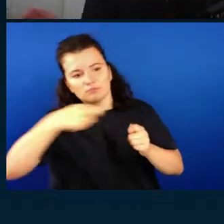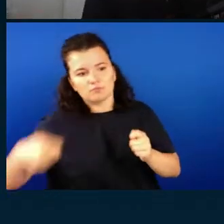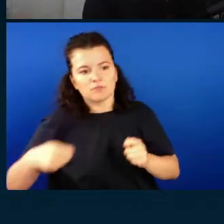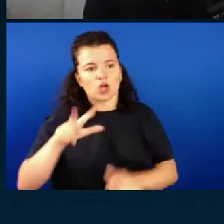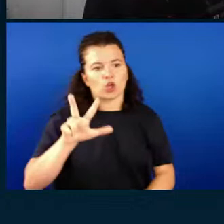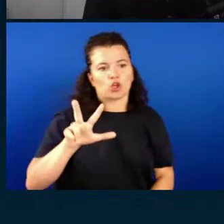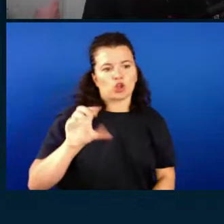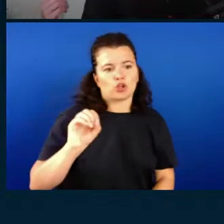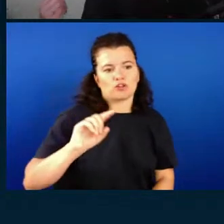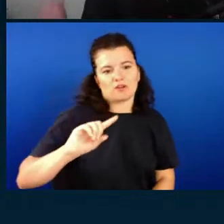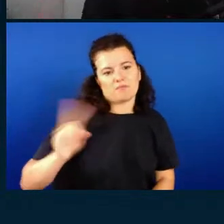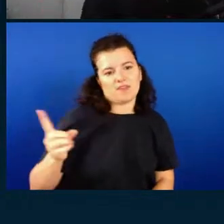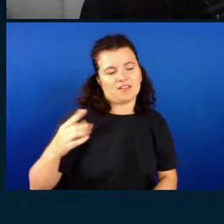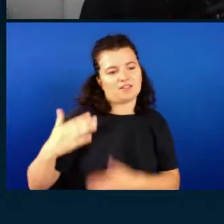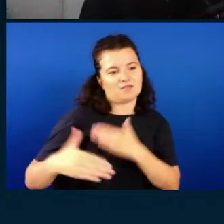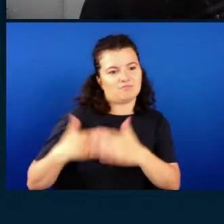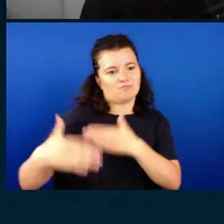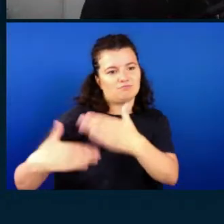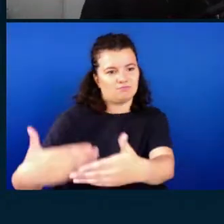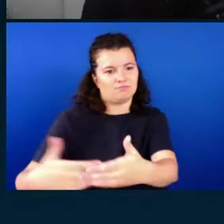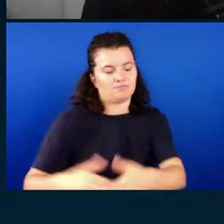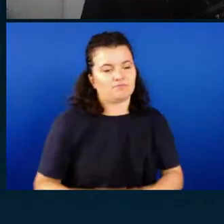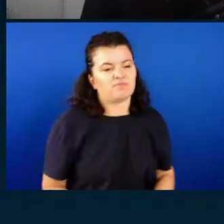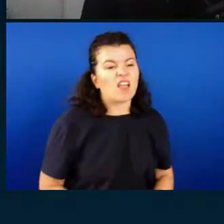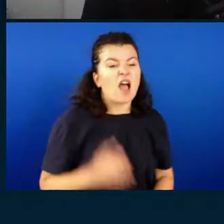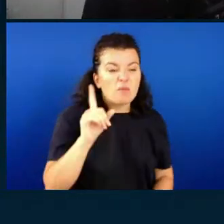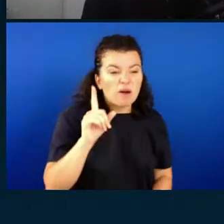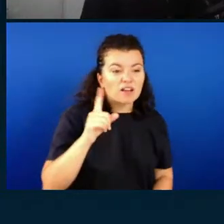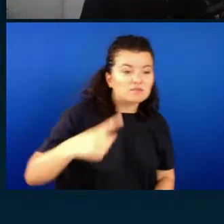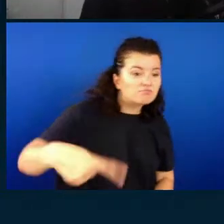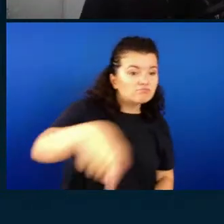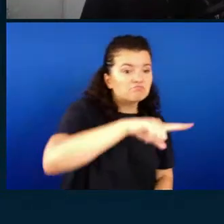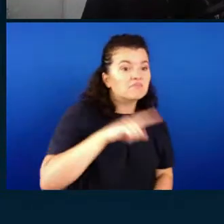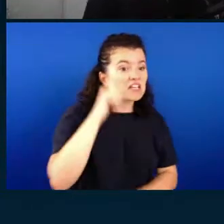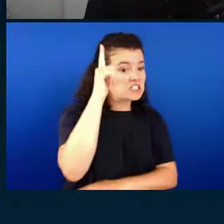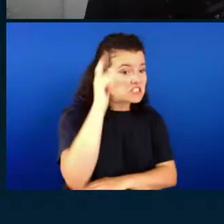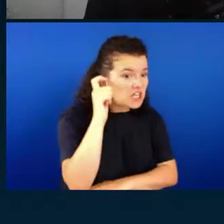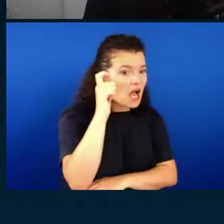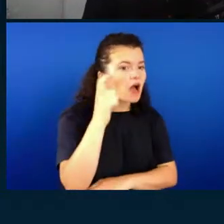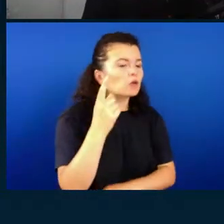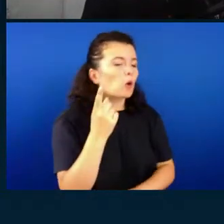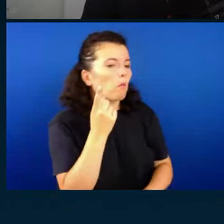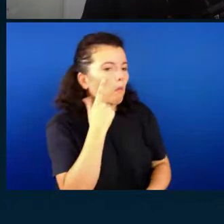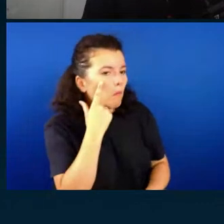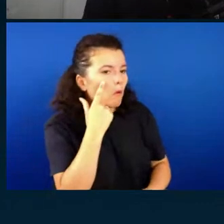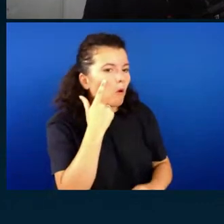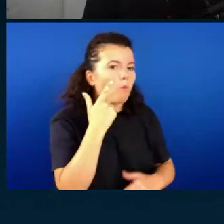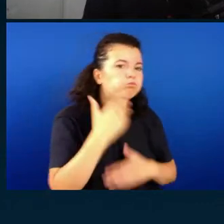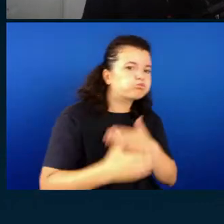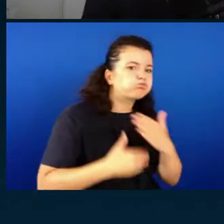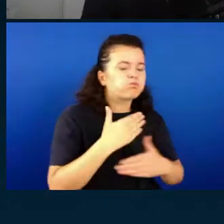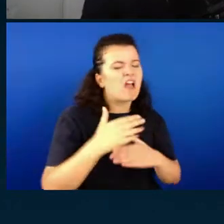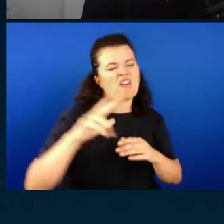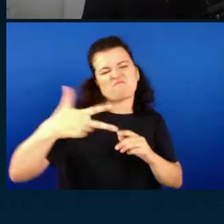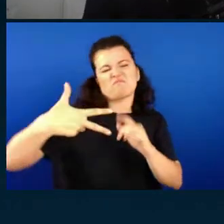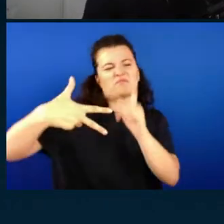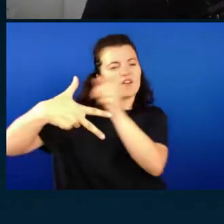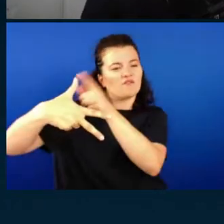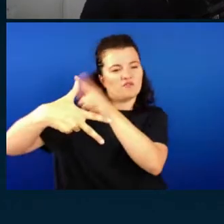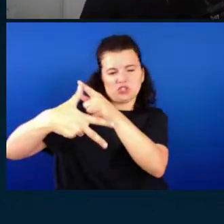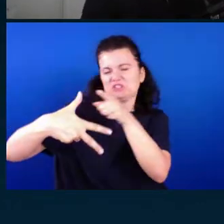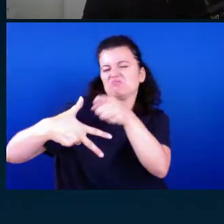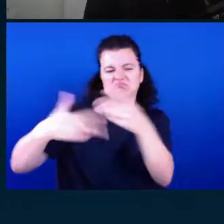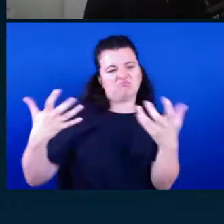But for getting started and for development environments and playing around, a consumption plan will absolutely work for you and